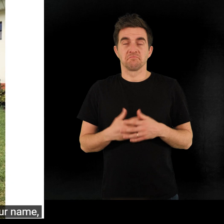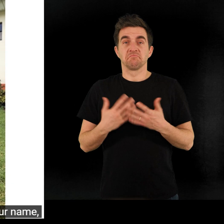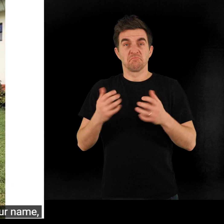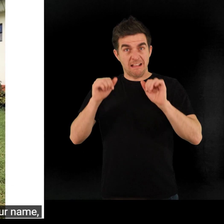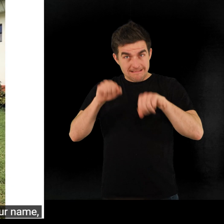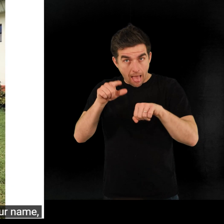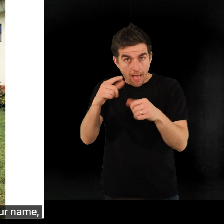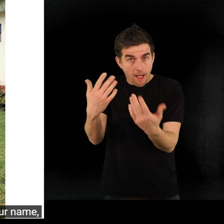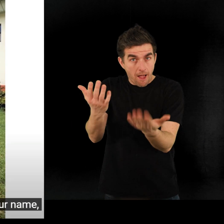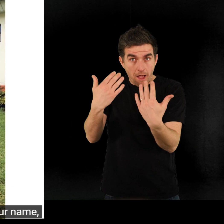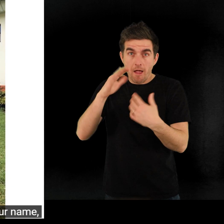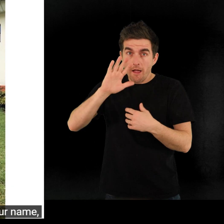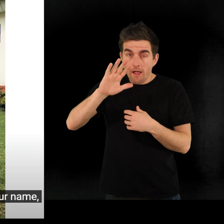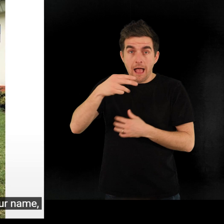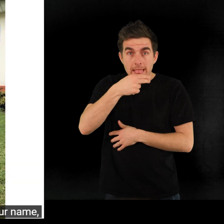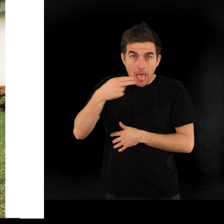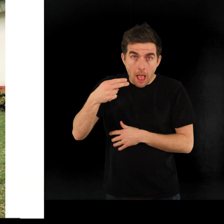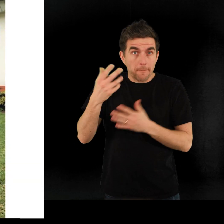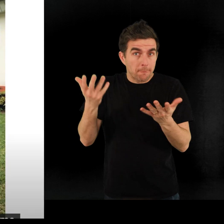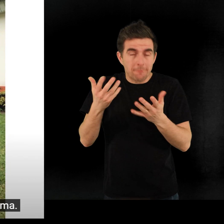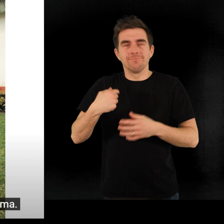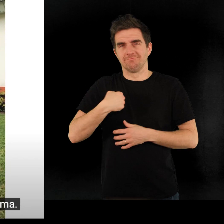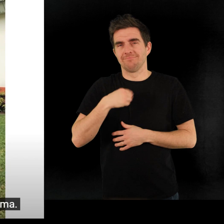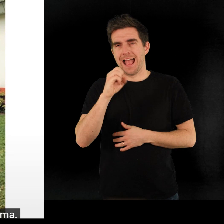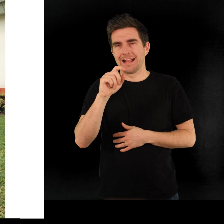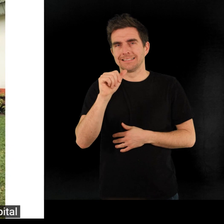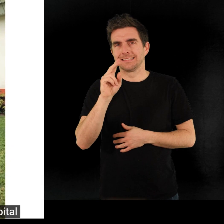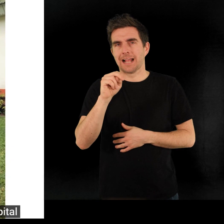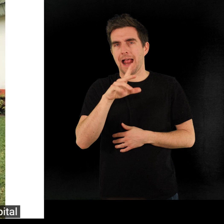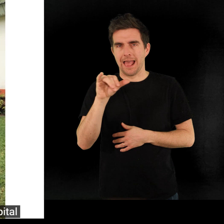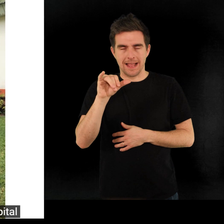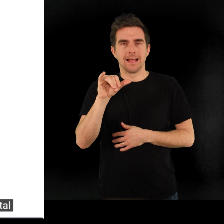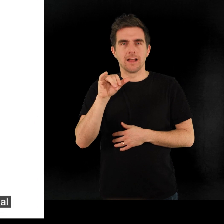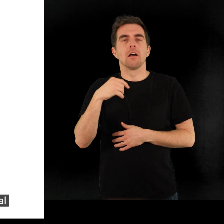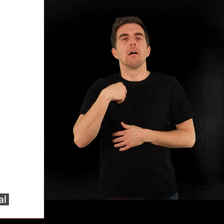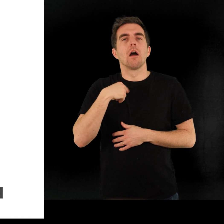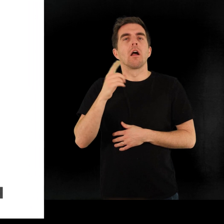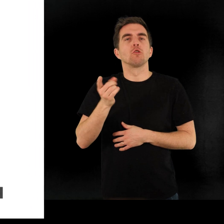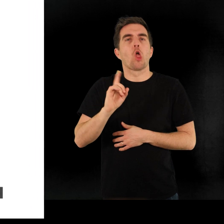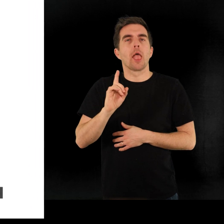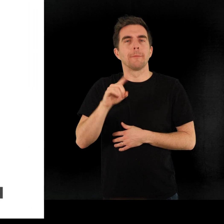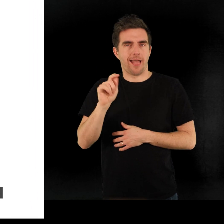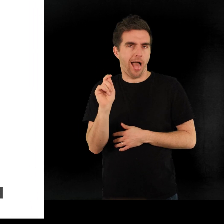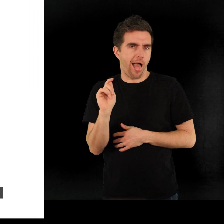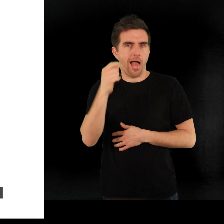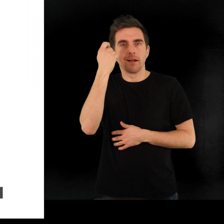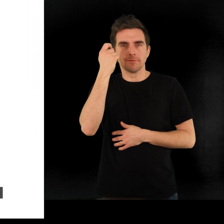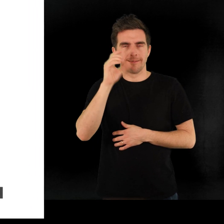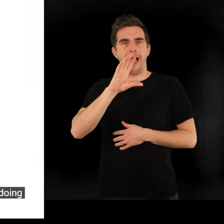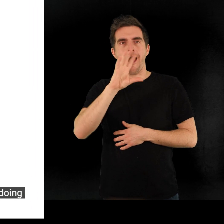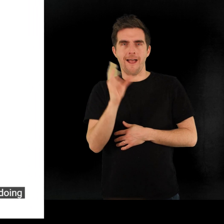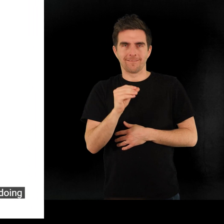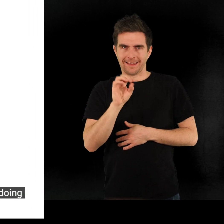Okay, could you please tell us your name and where you're from? My name is Stanley Mutuma. I'm from Nairobi, that is the capital of Kenya in East